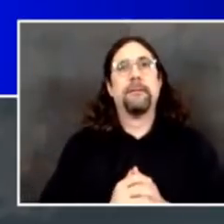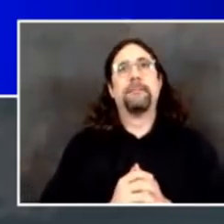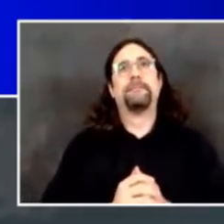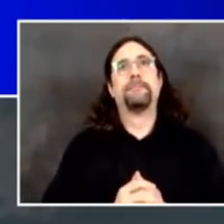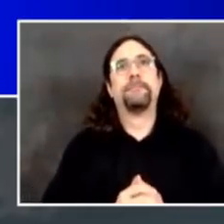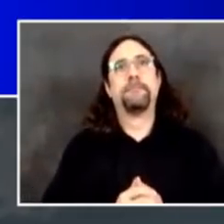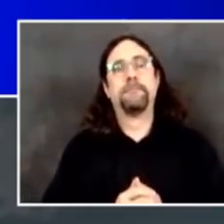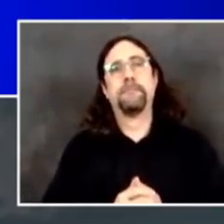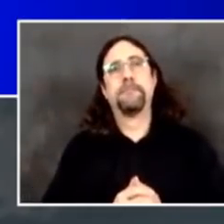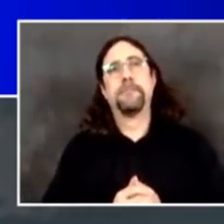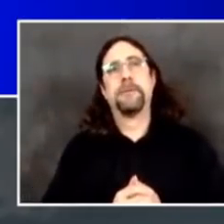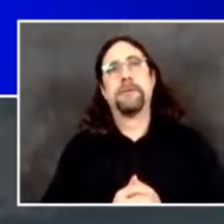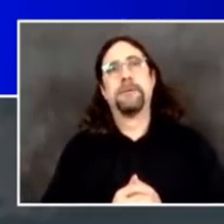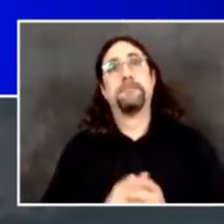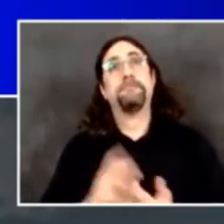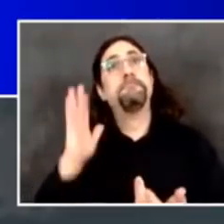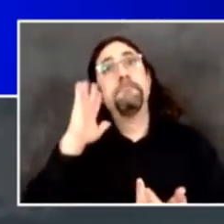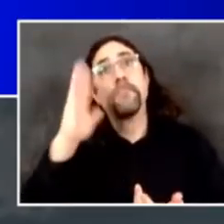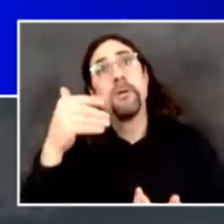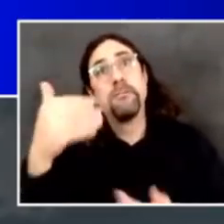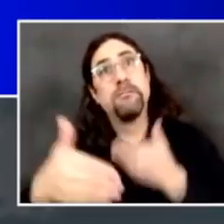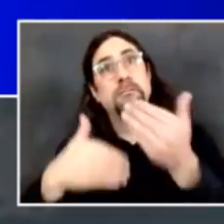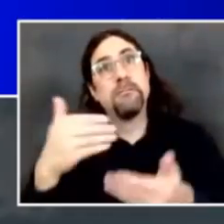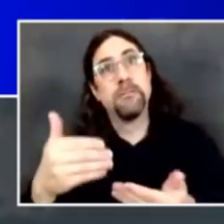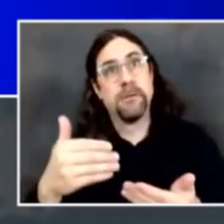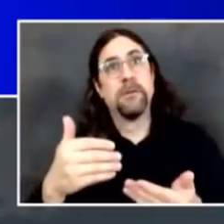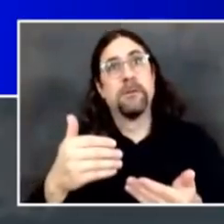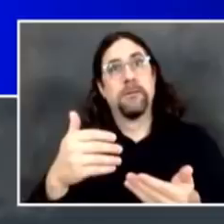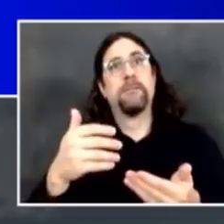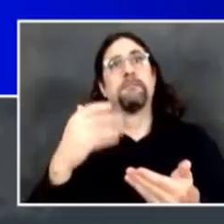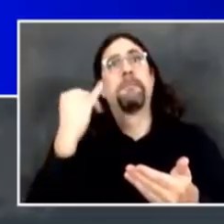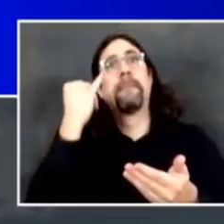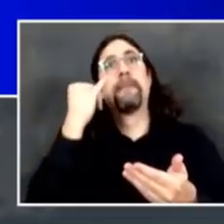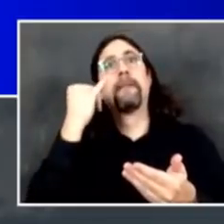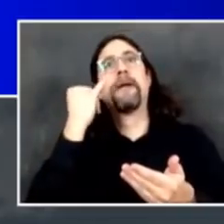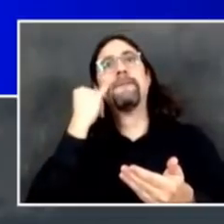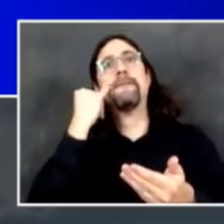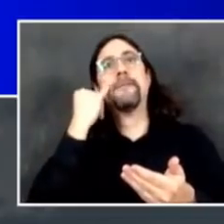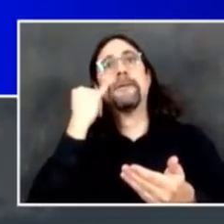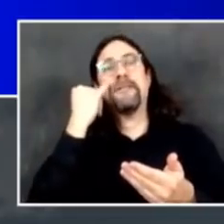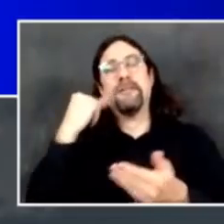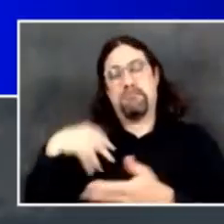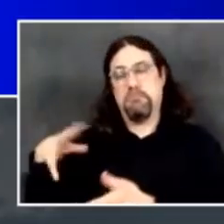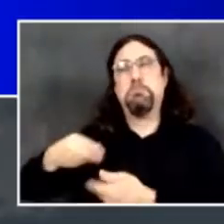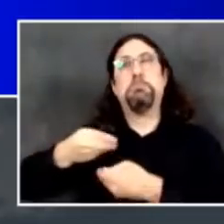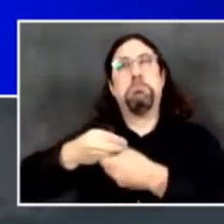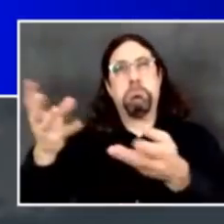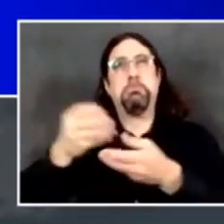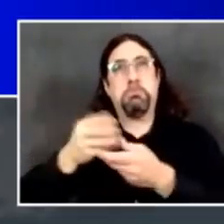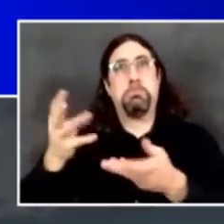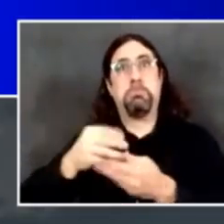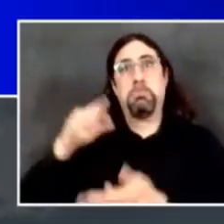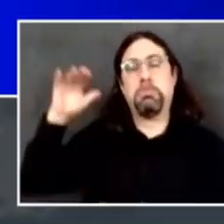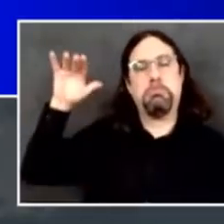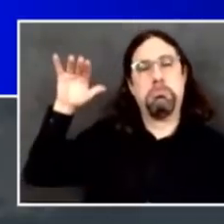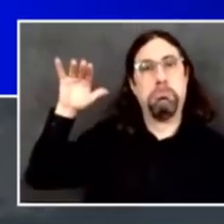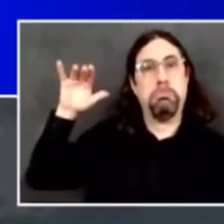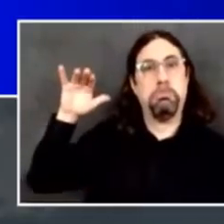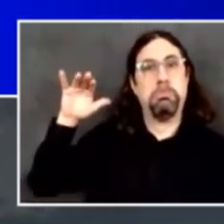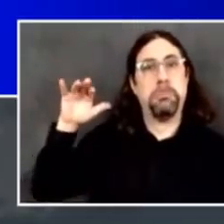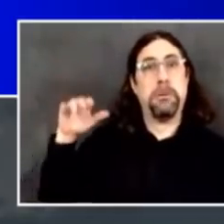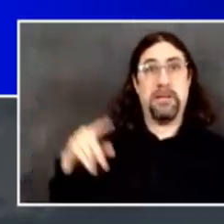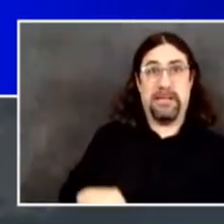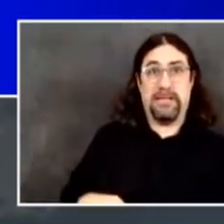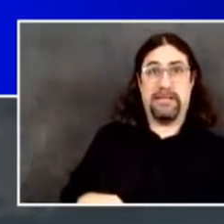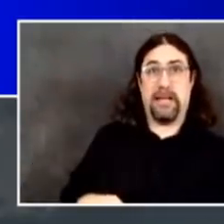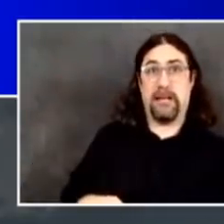of PPEs for the immediate needs of our hospitals and nursing homes, we are then going to start the process of building